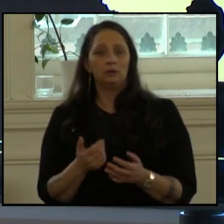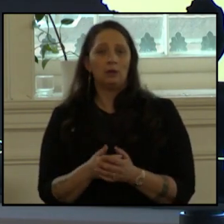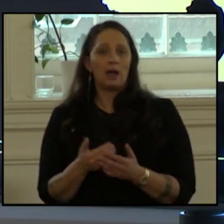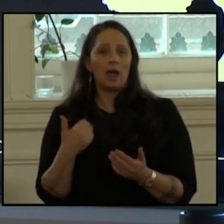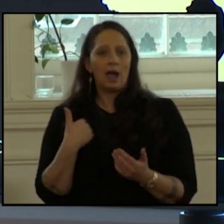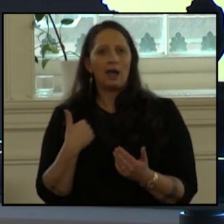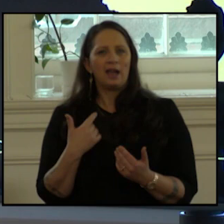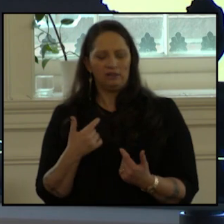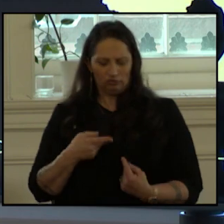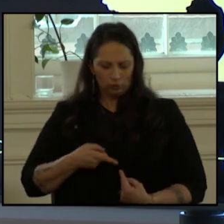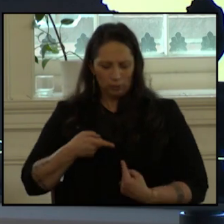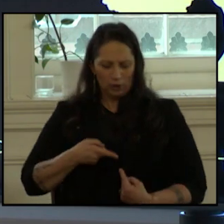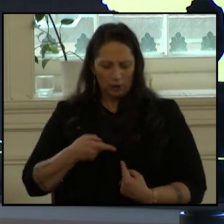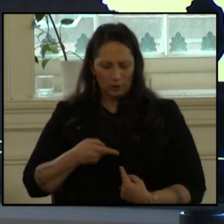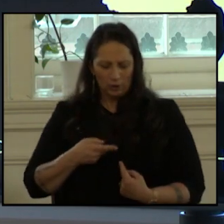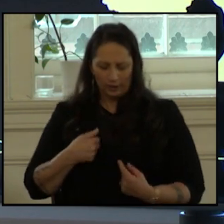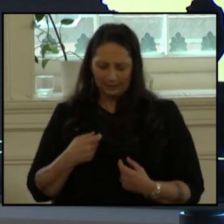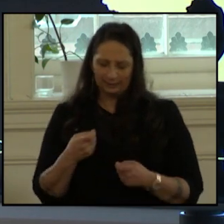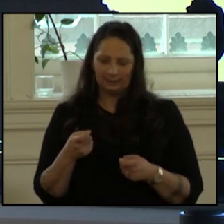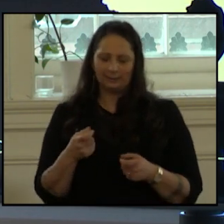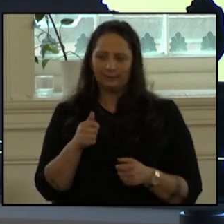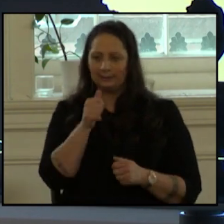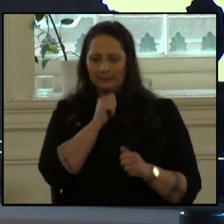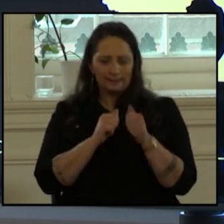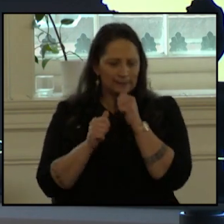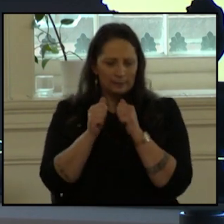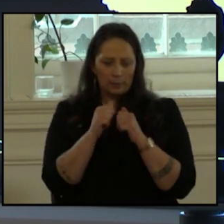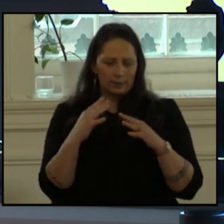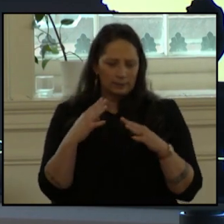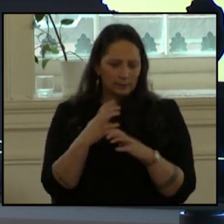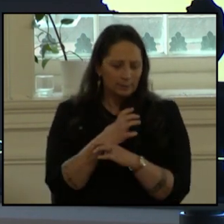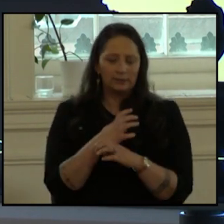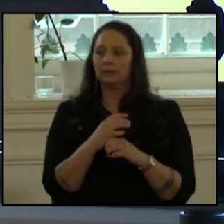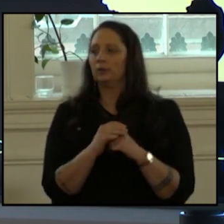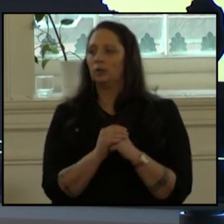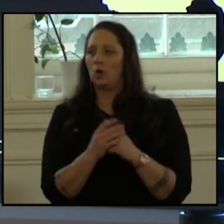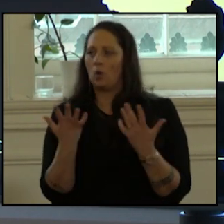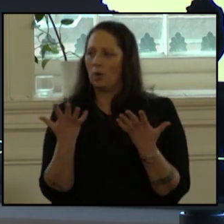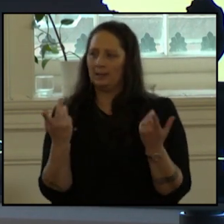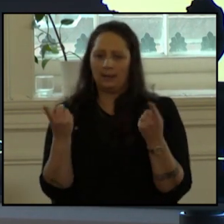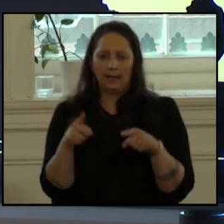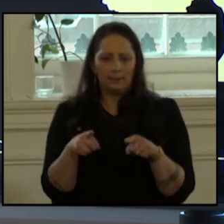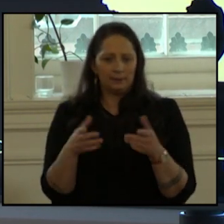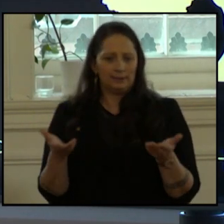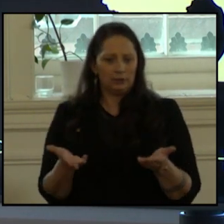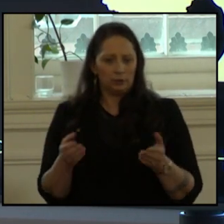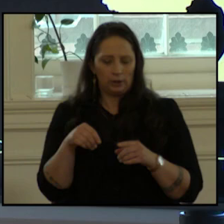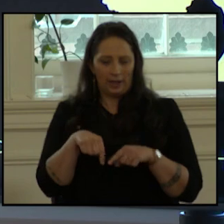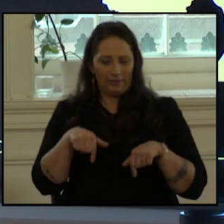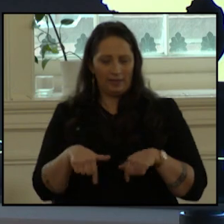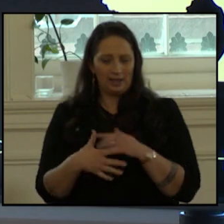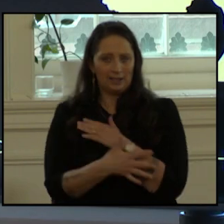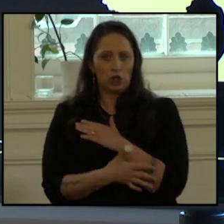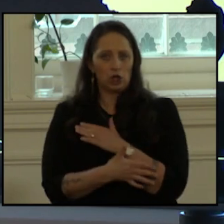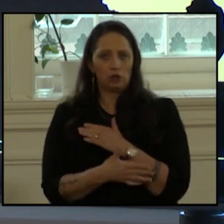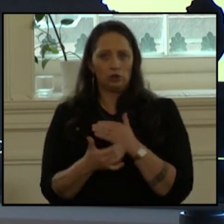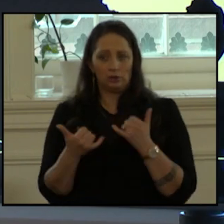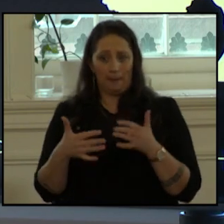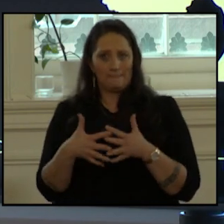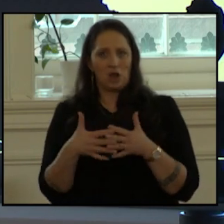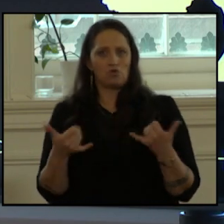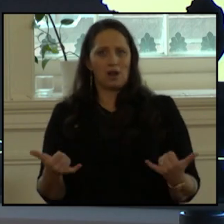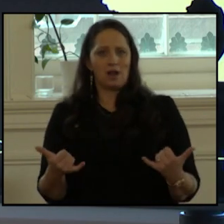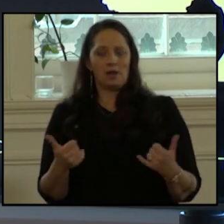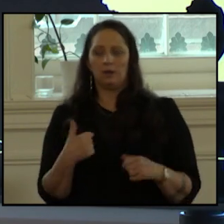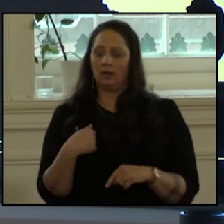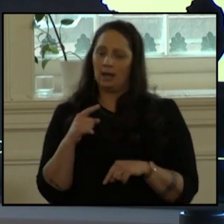these struggles, as I deal with the complexities of what's going on here in this country today, I can